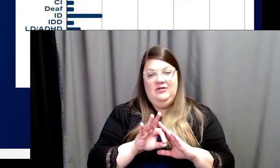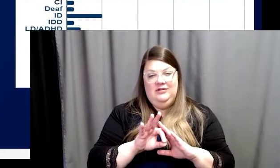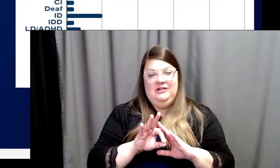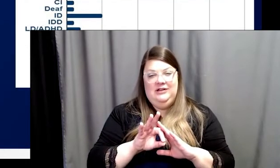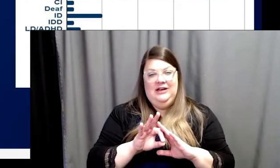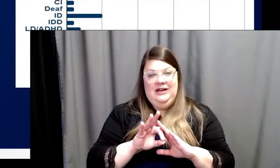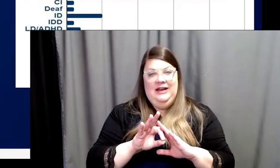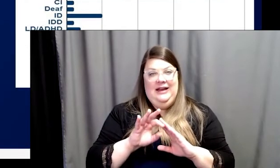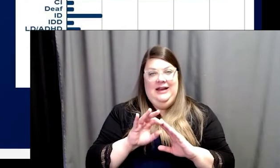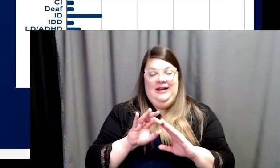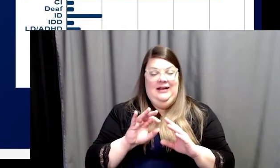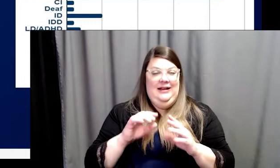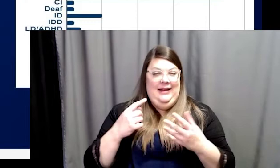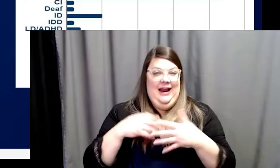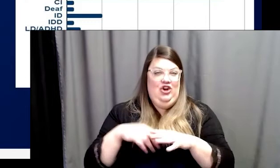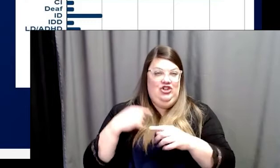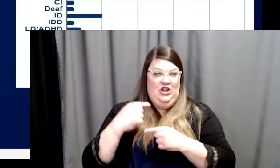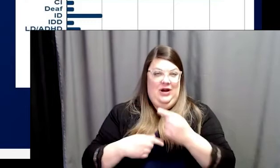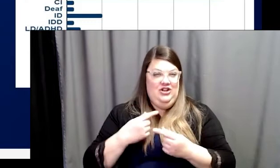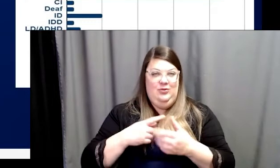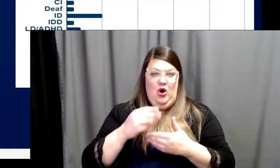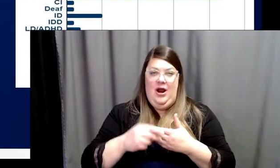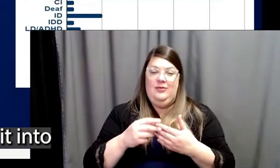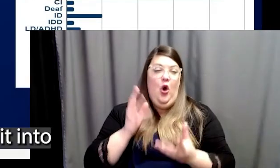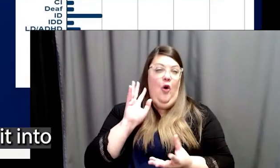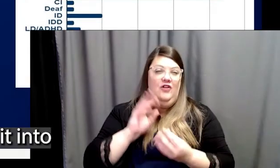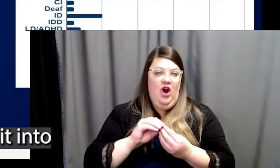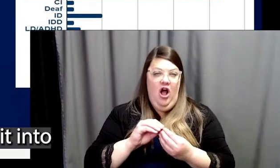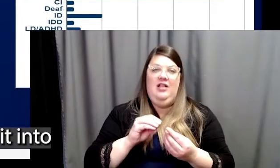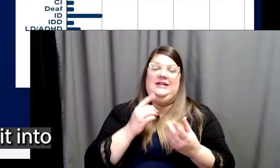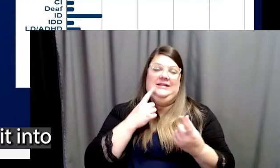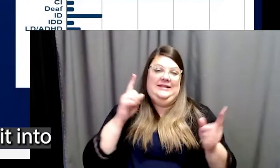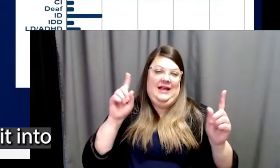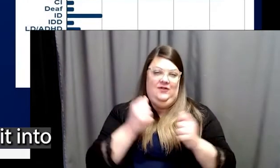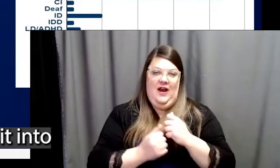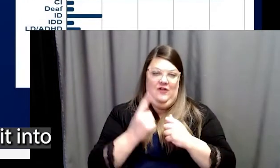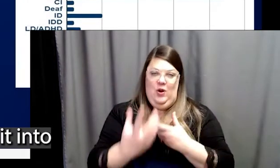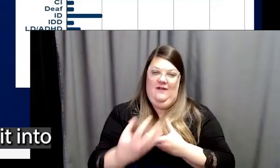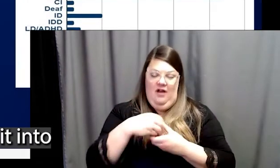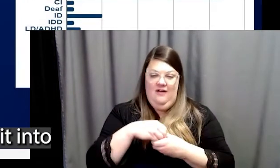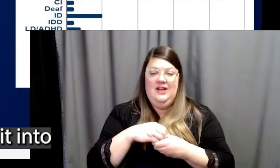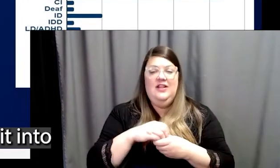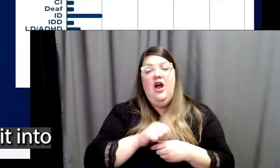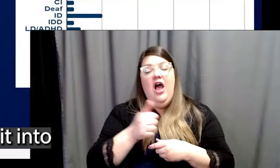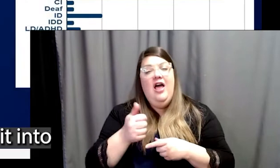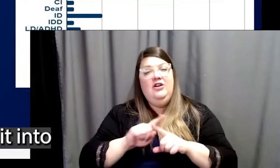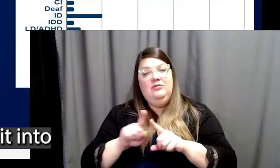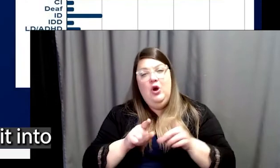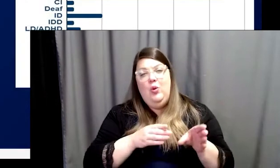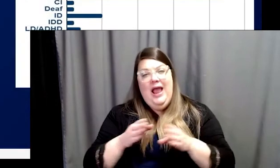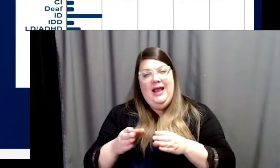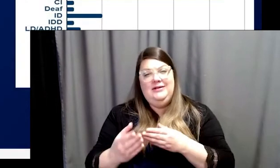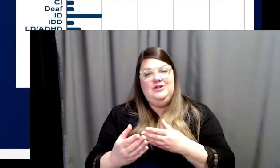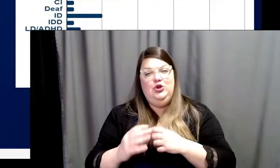program to be an overall success for everyone involved. There are other ways to implement it